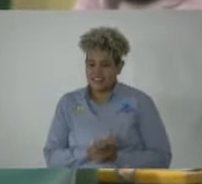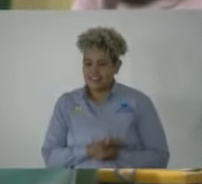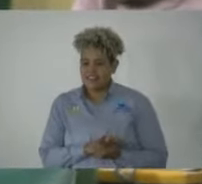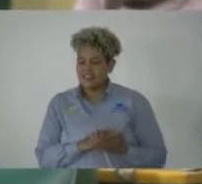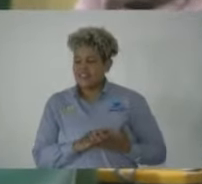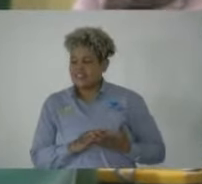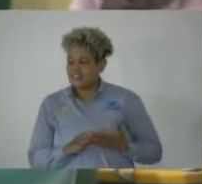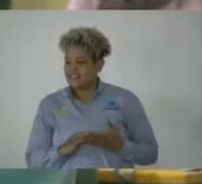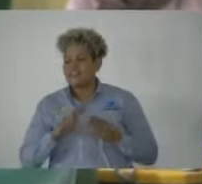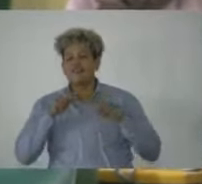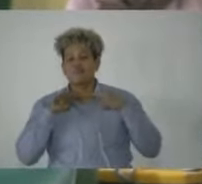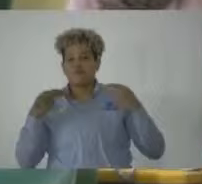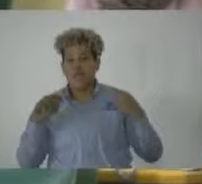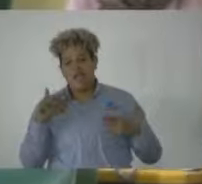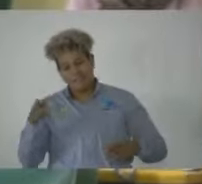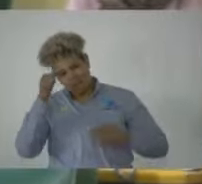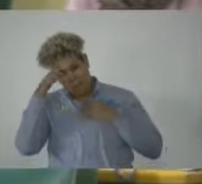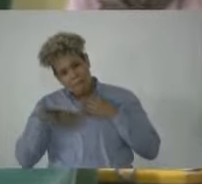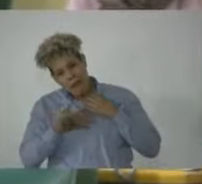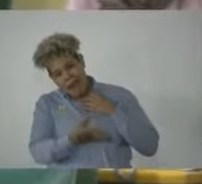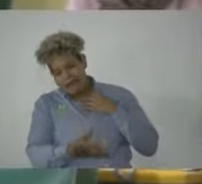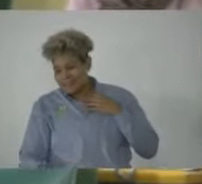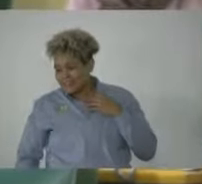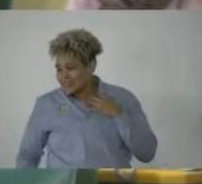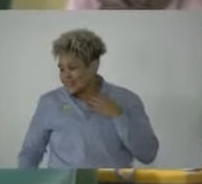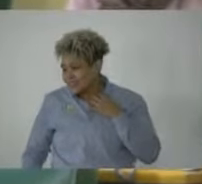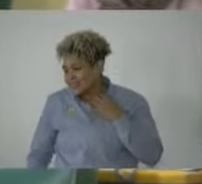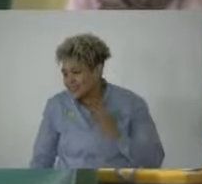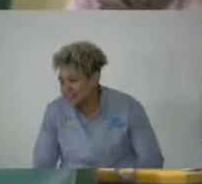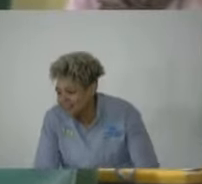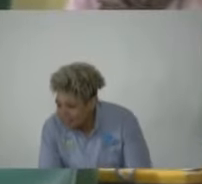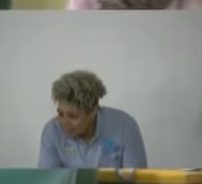the opposition, and you know,